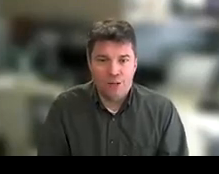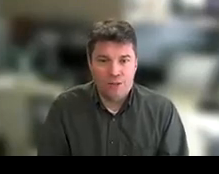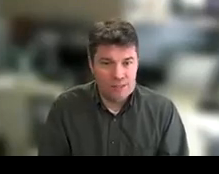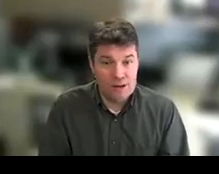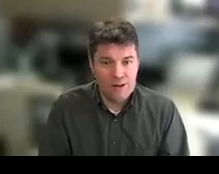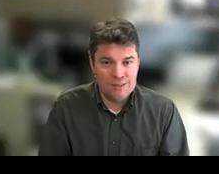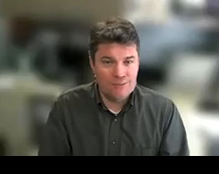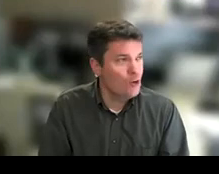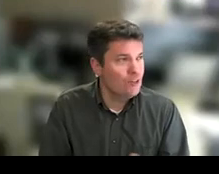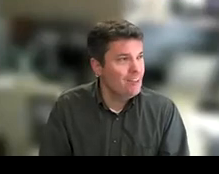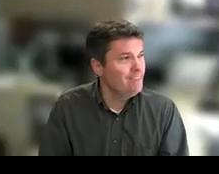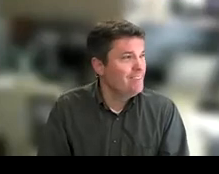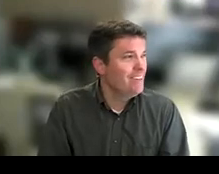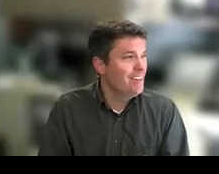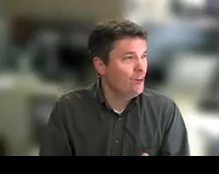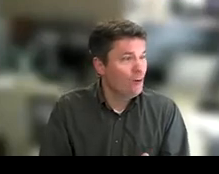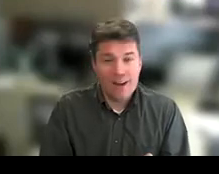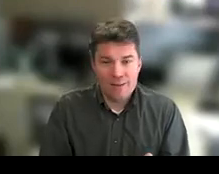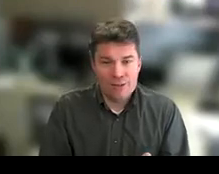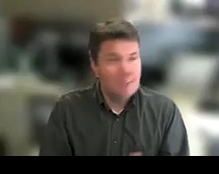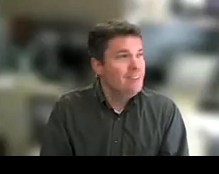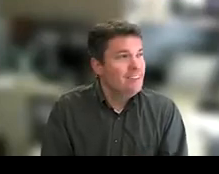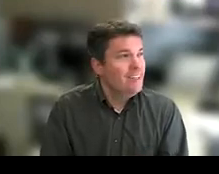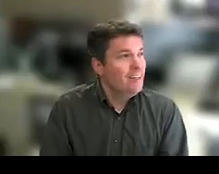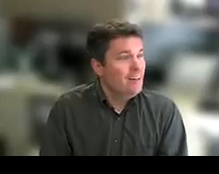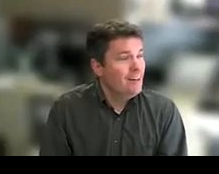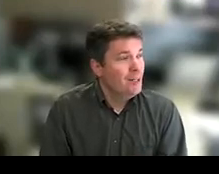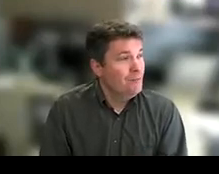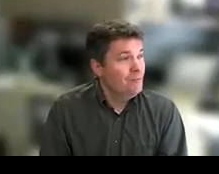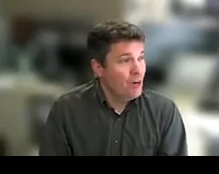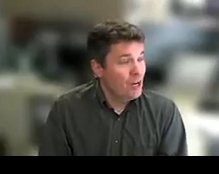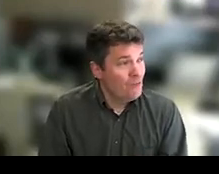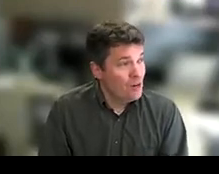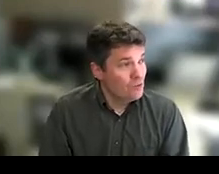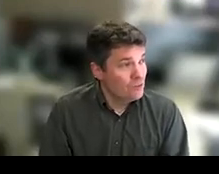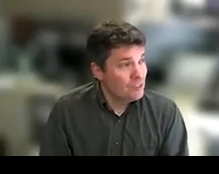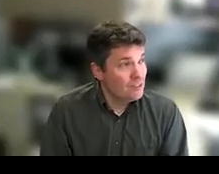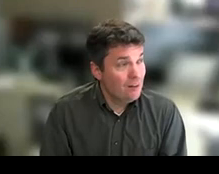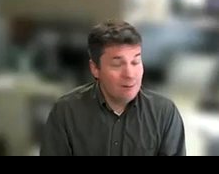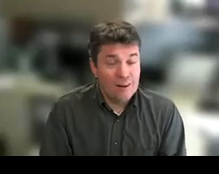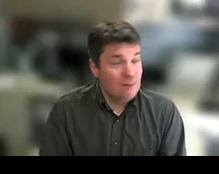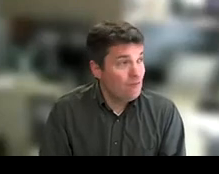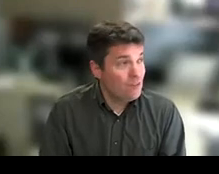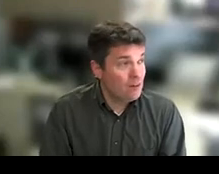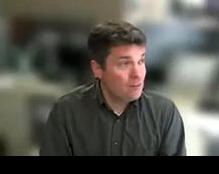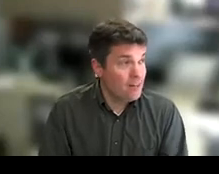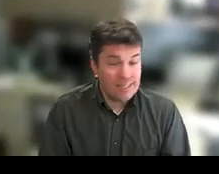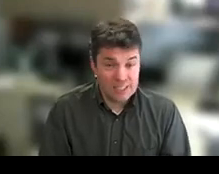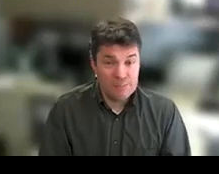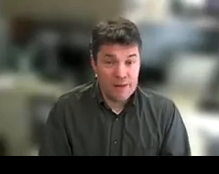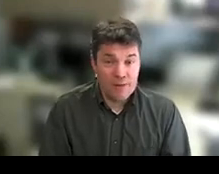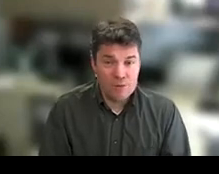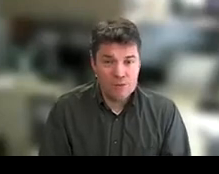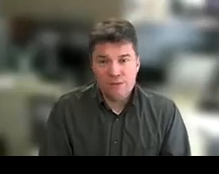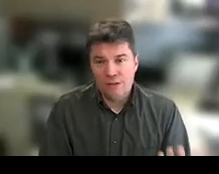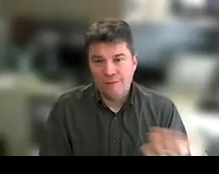not as popular as dogs, unfortunately, if you're a cat lover. Video phones,